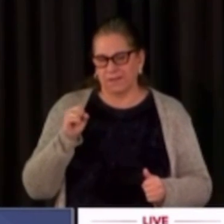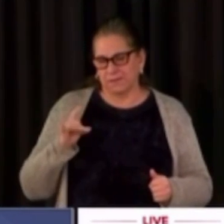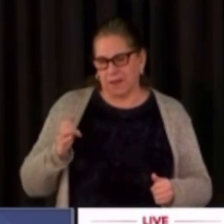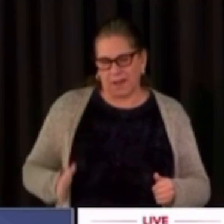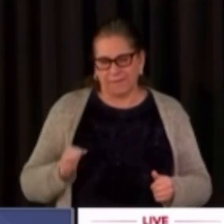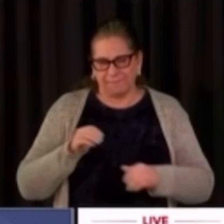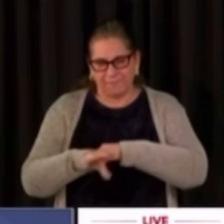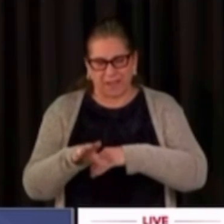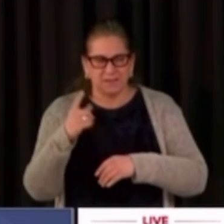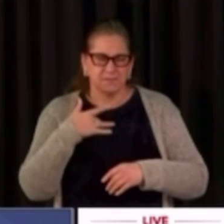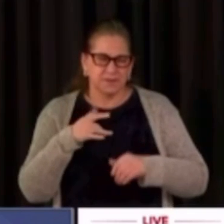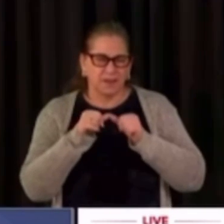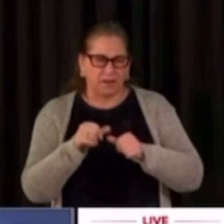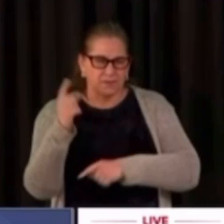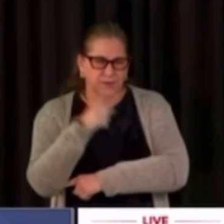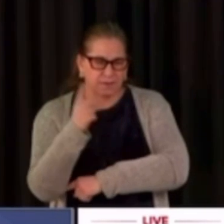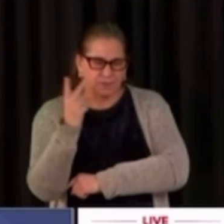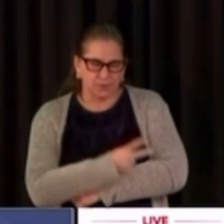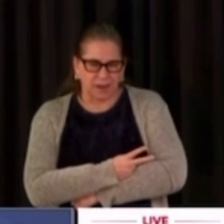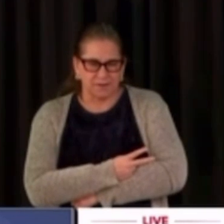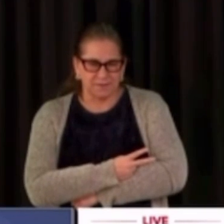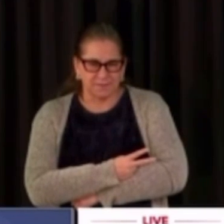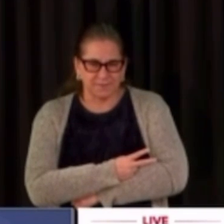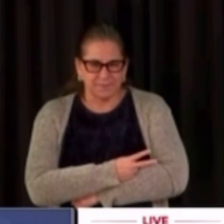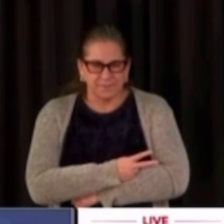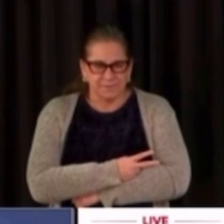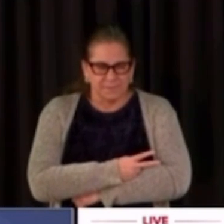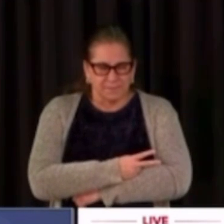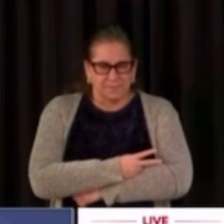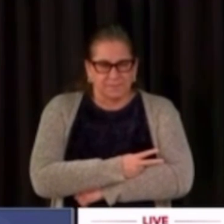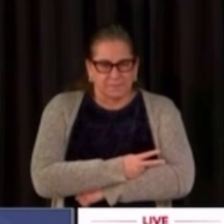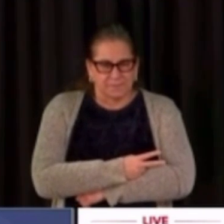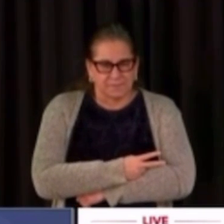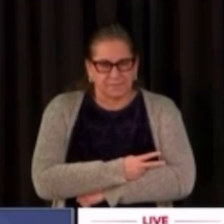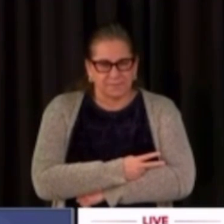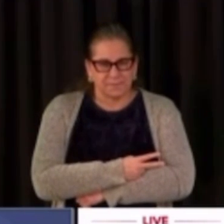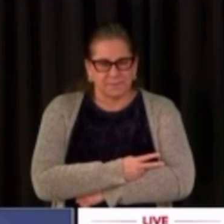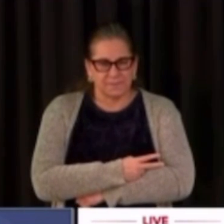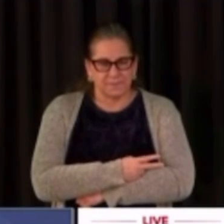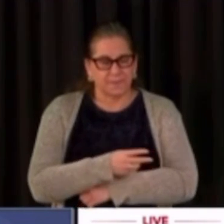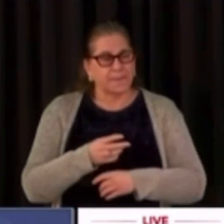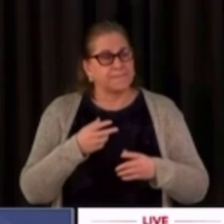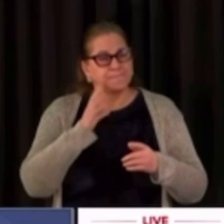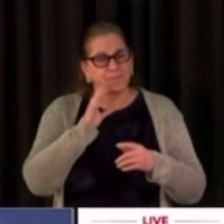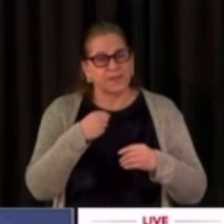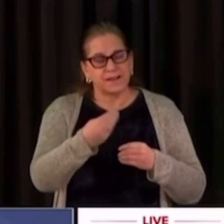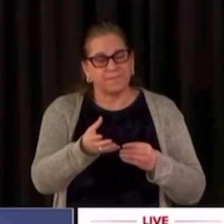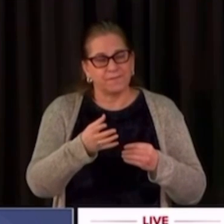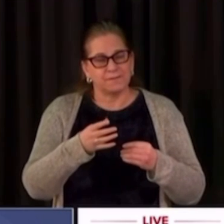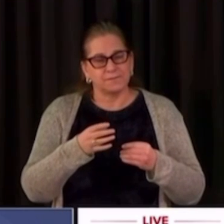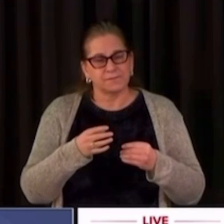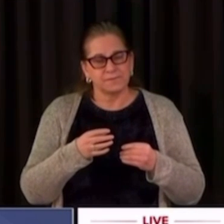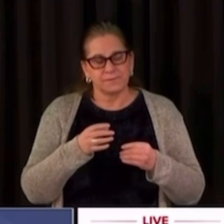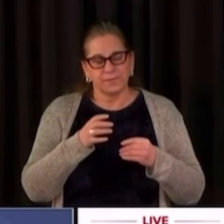given information as to how to register with a tool called VSafe. This tool allows you to communicate